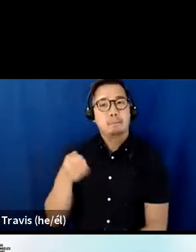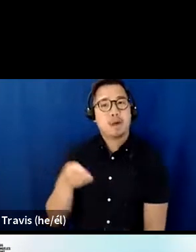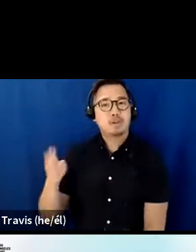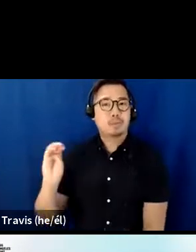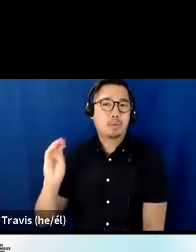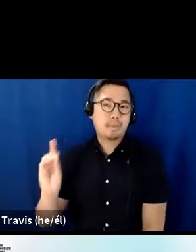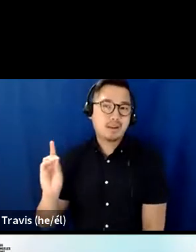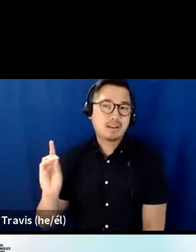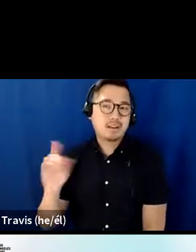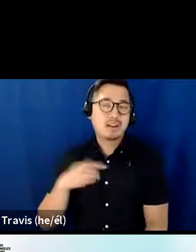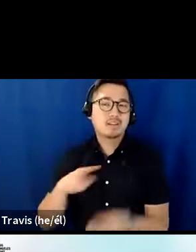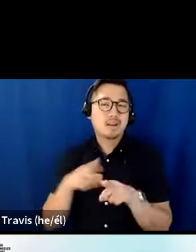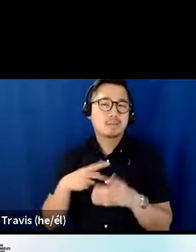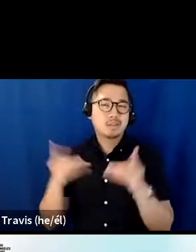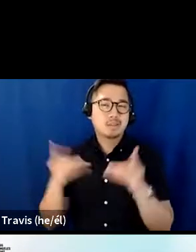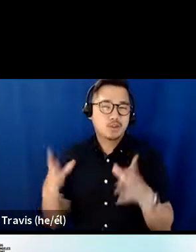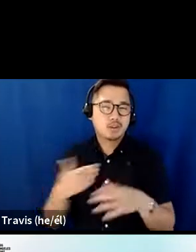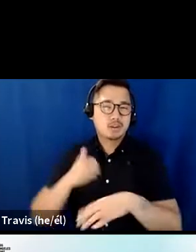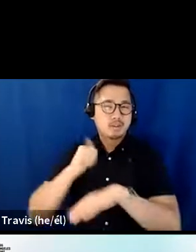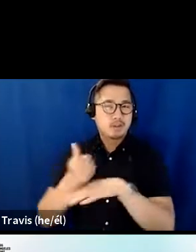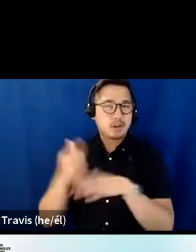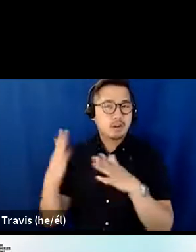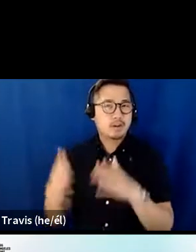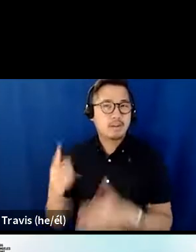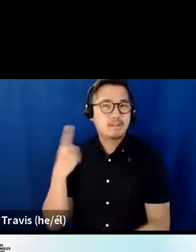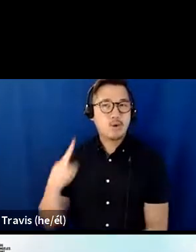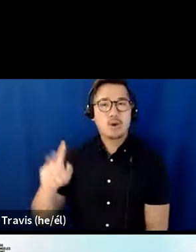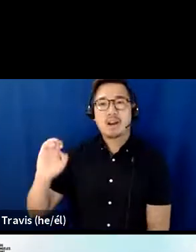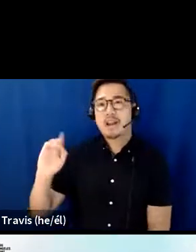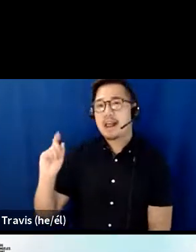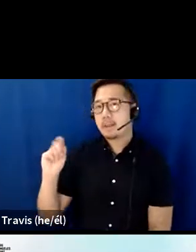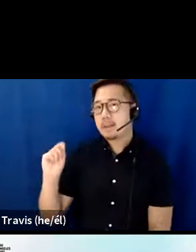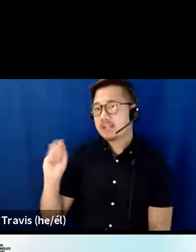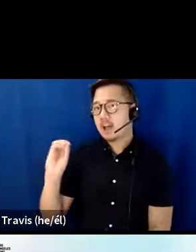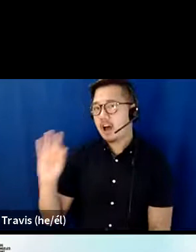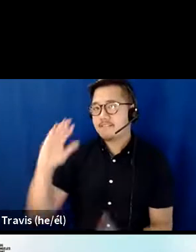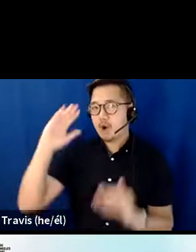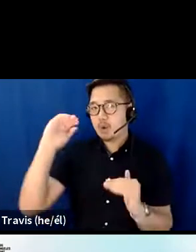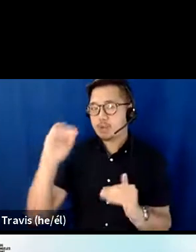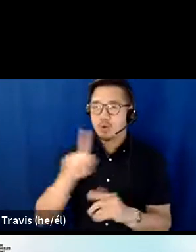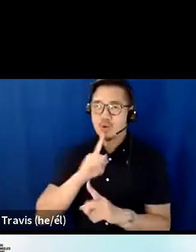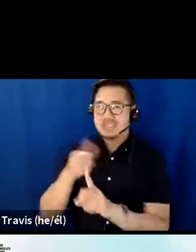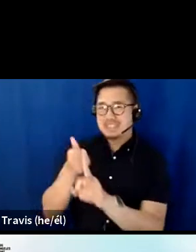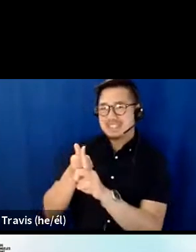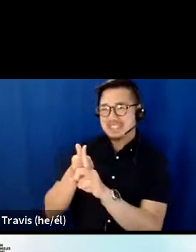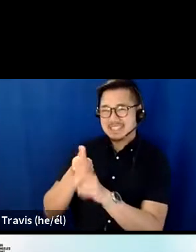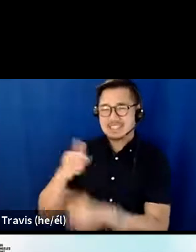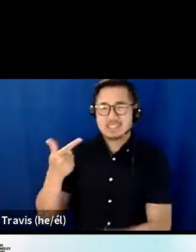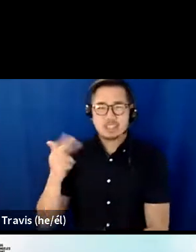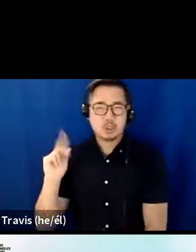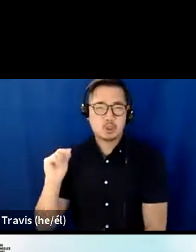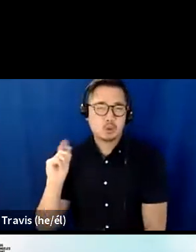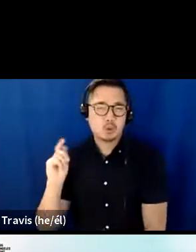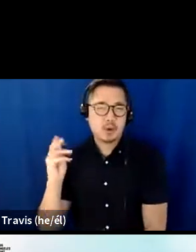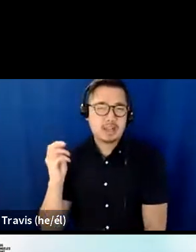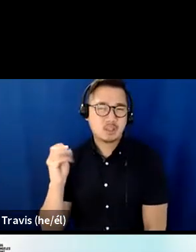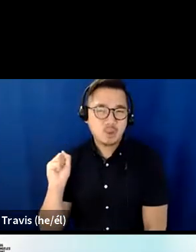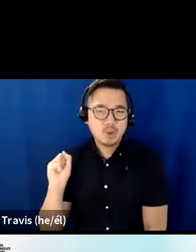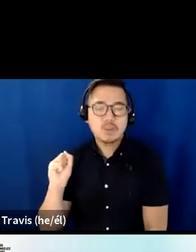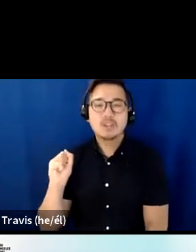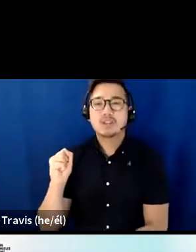I am the director and founder of Element of Hope, which is a grassroots organization that